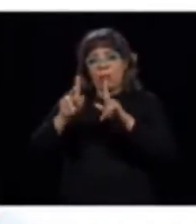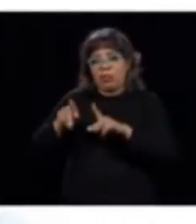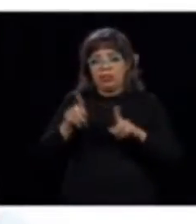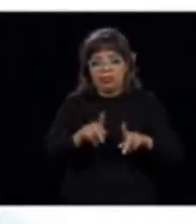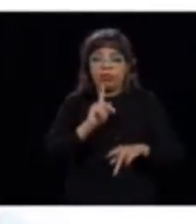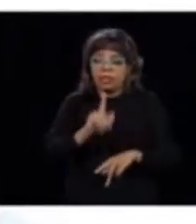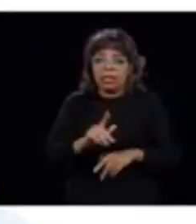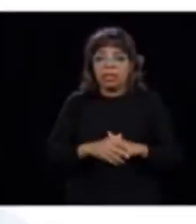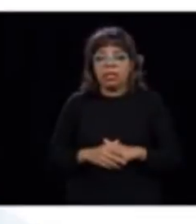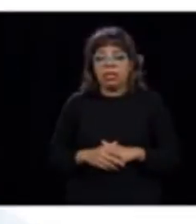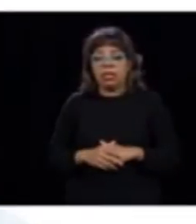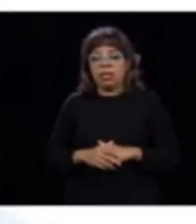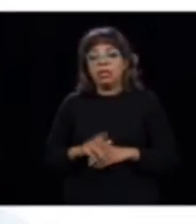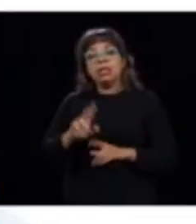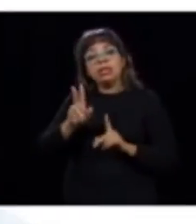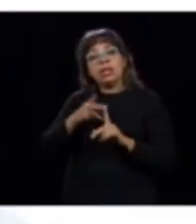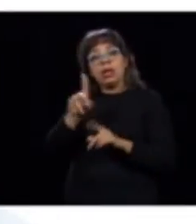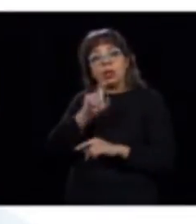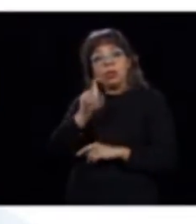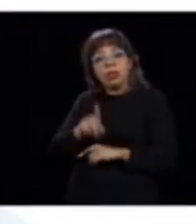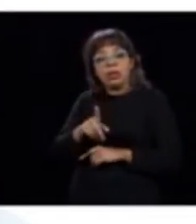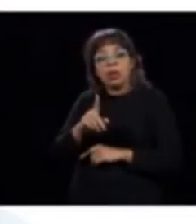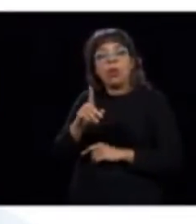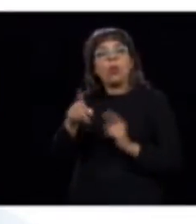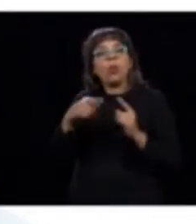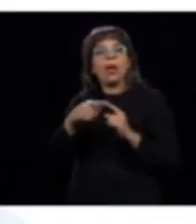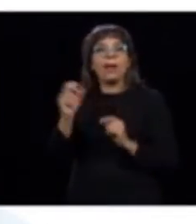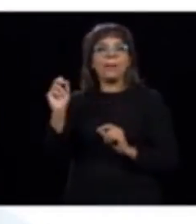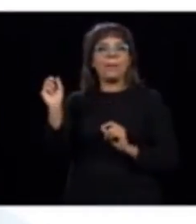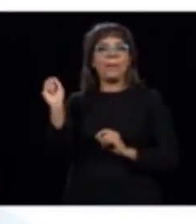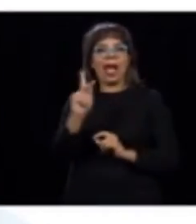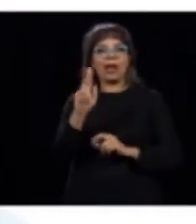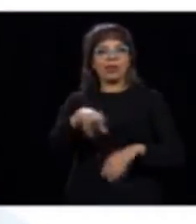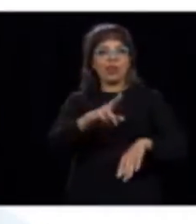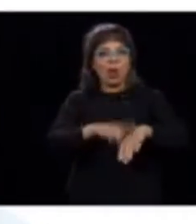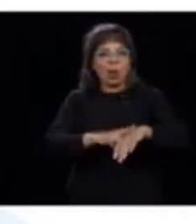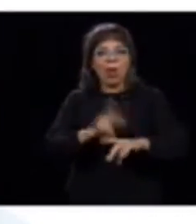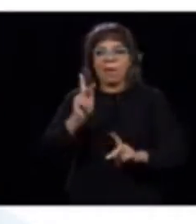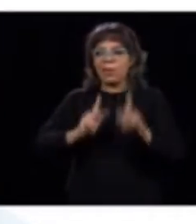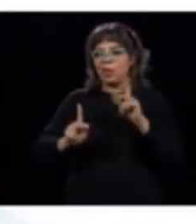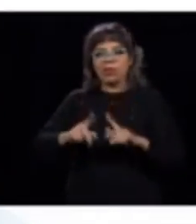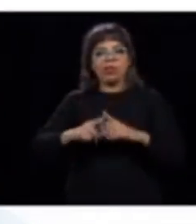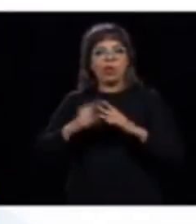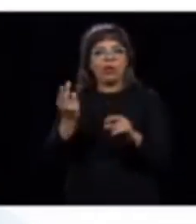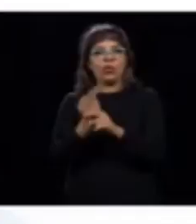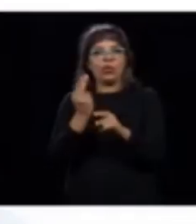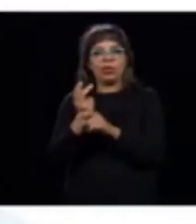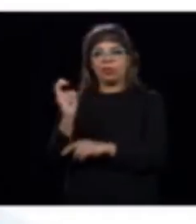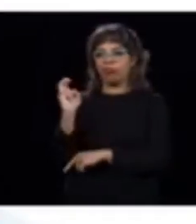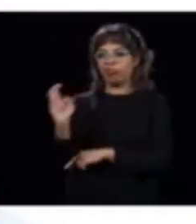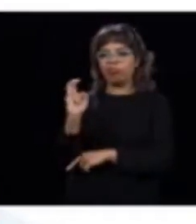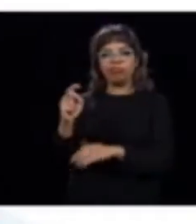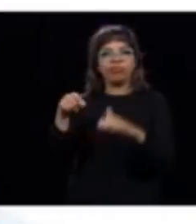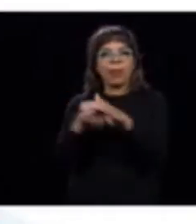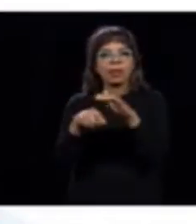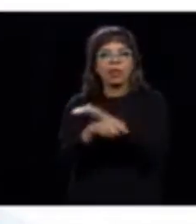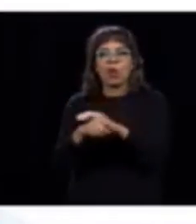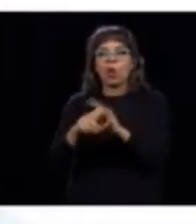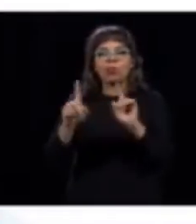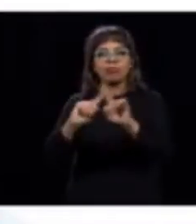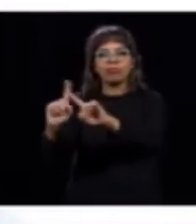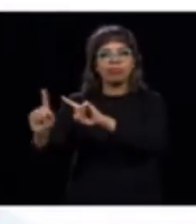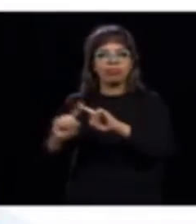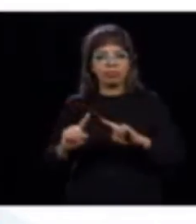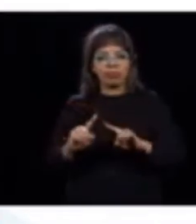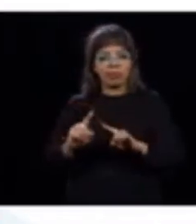to get back to normal and people will be using public transit again, do you have any directives